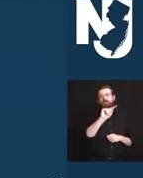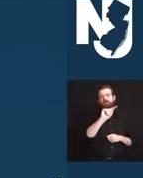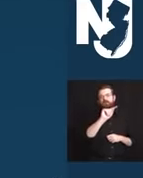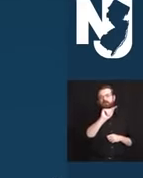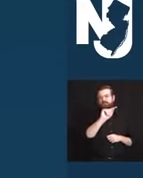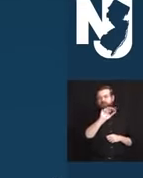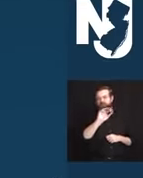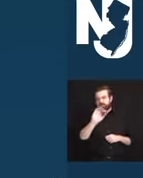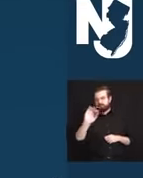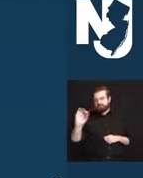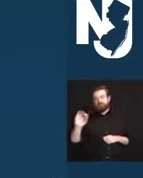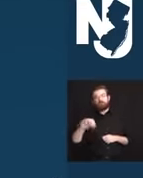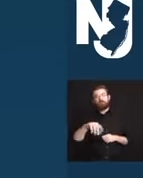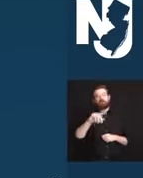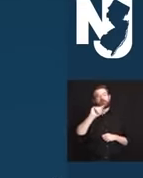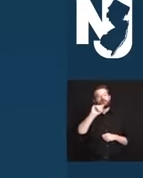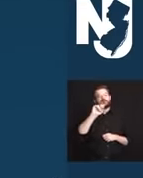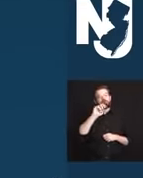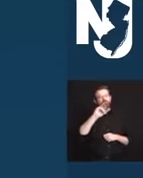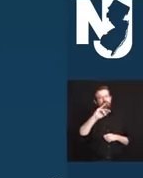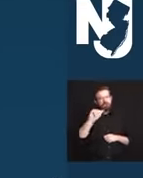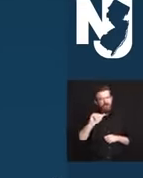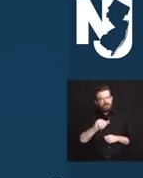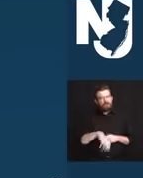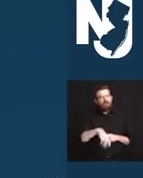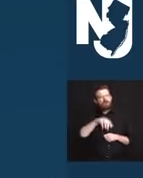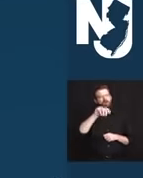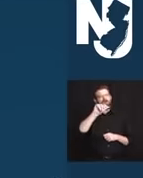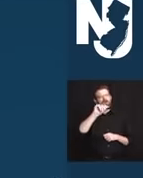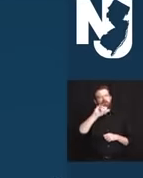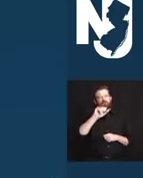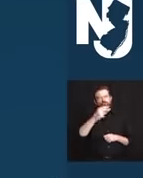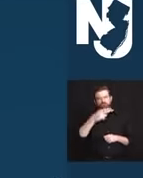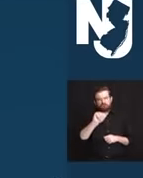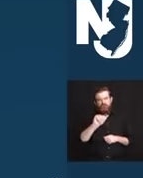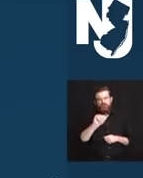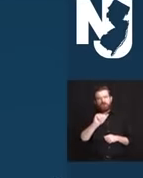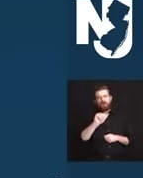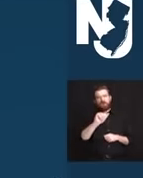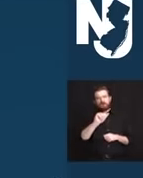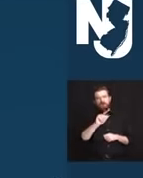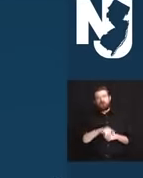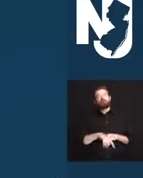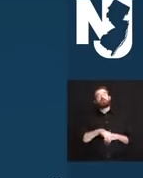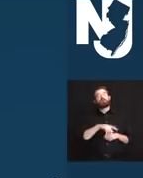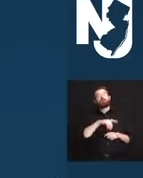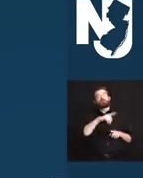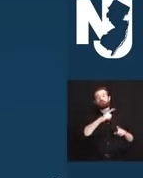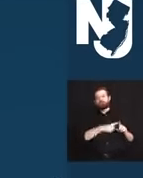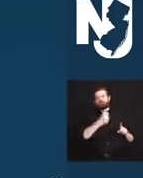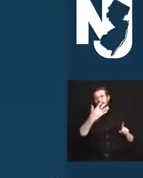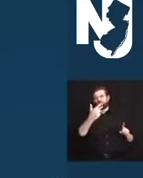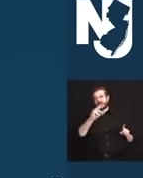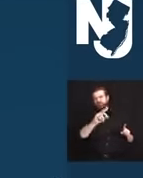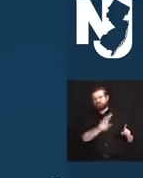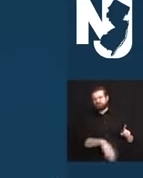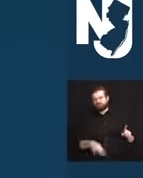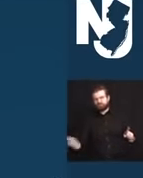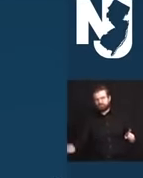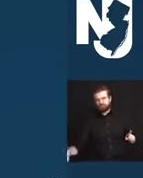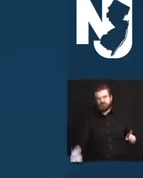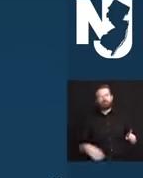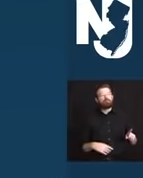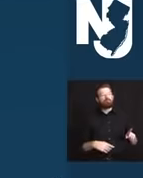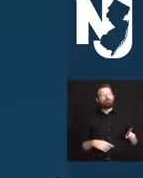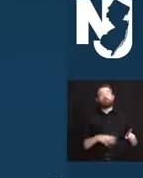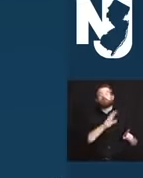7 grandchildren, 3 great-grandchildren. He also leaves his brothers Ulysses, Terrence, and Daryl, a host